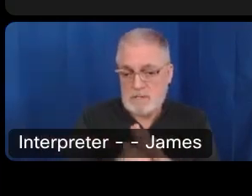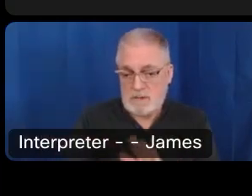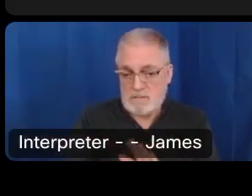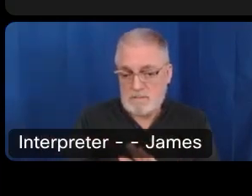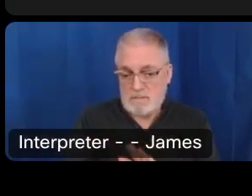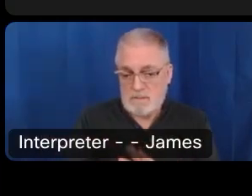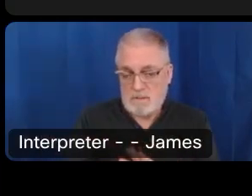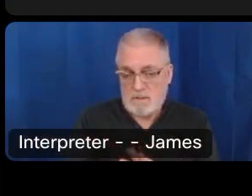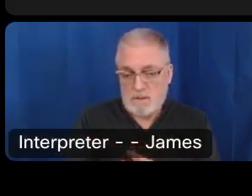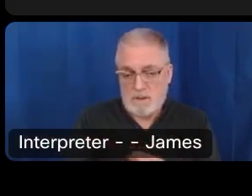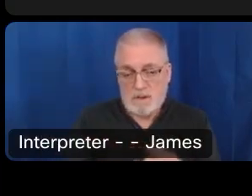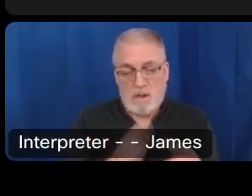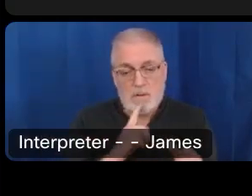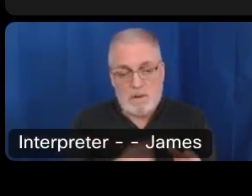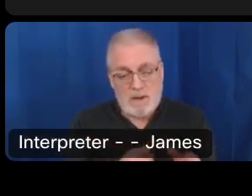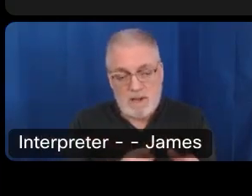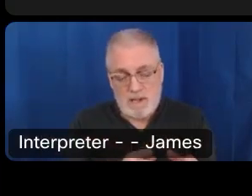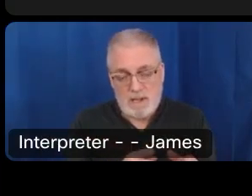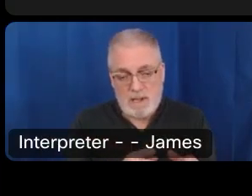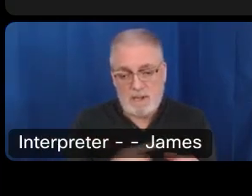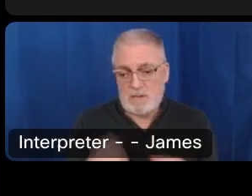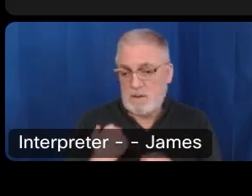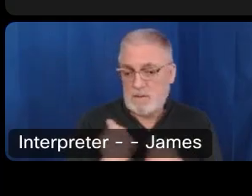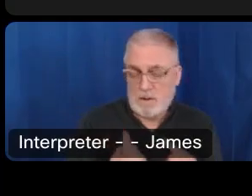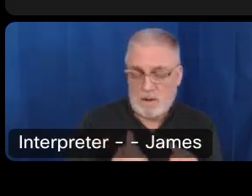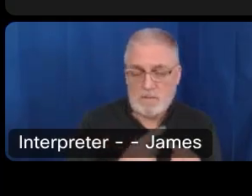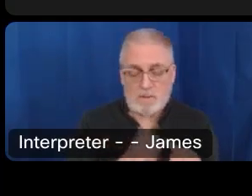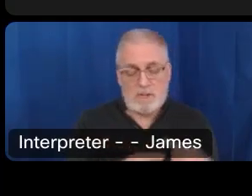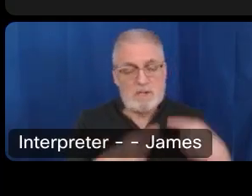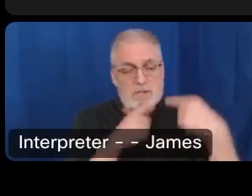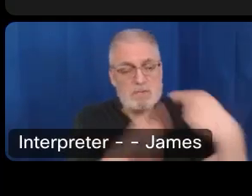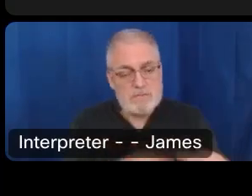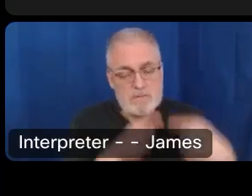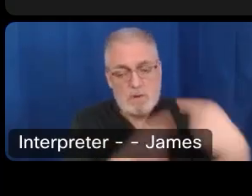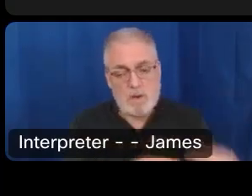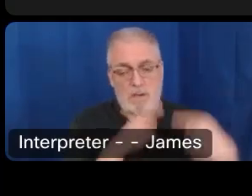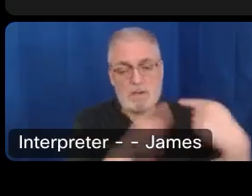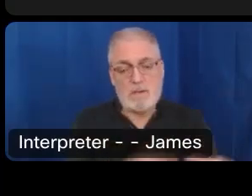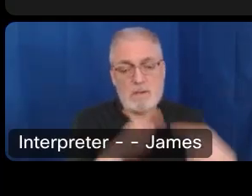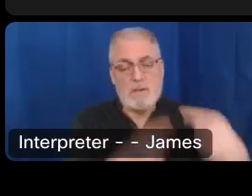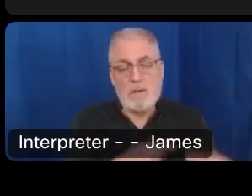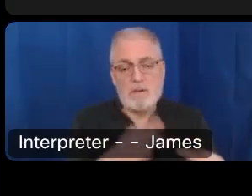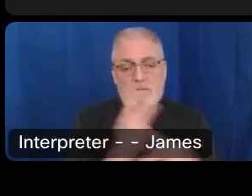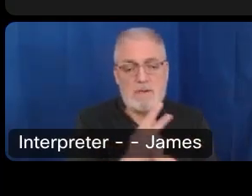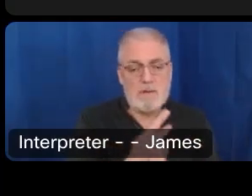we have to go through hoops to figure out what services we need,